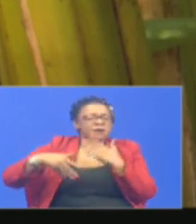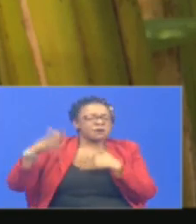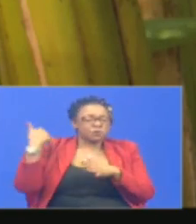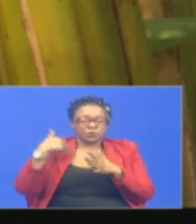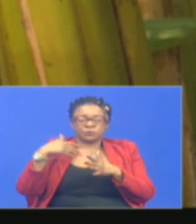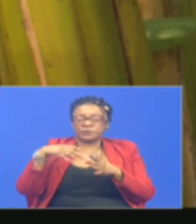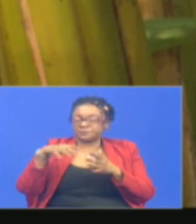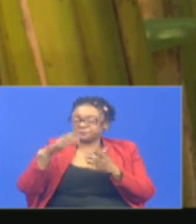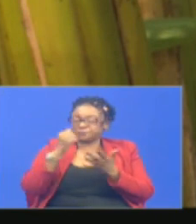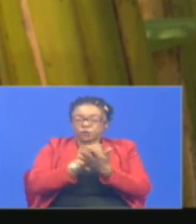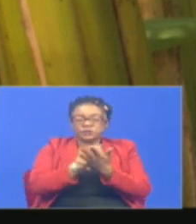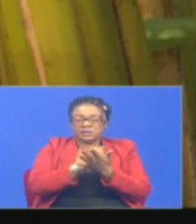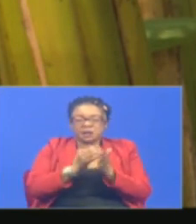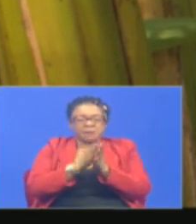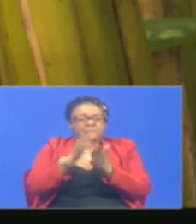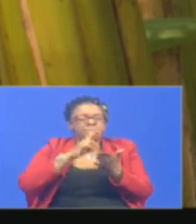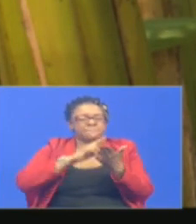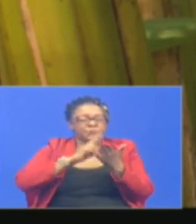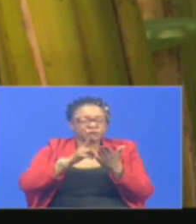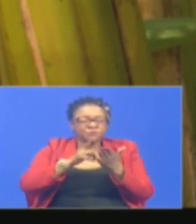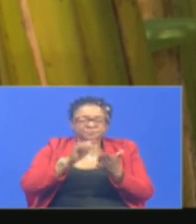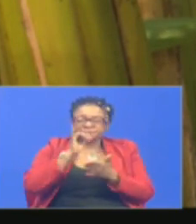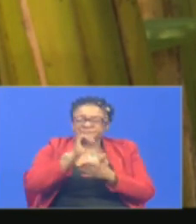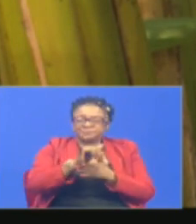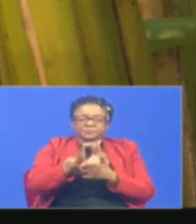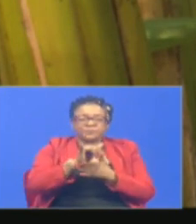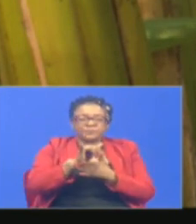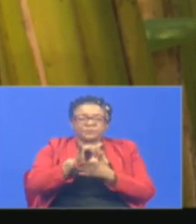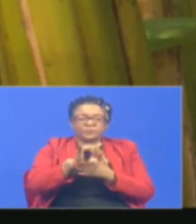is simply a chronology